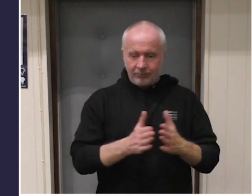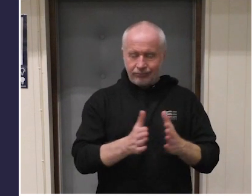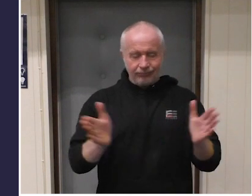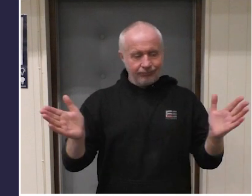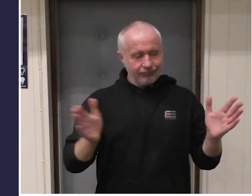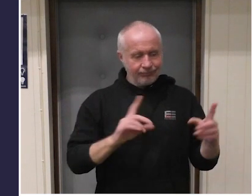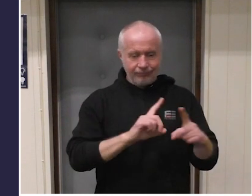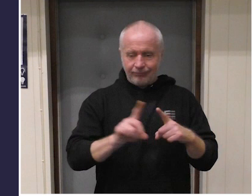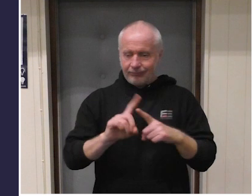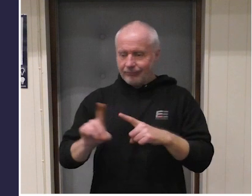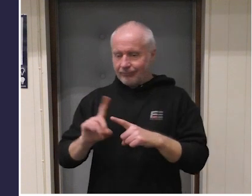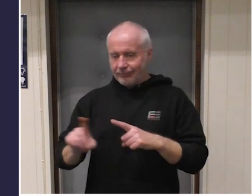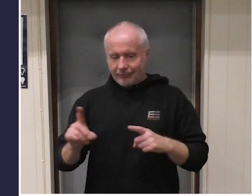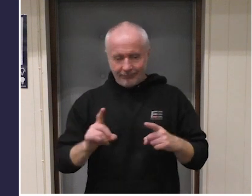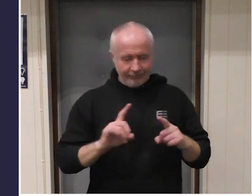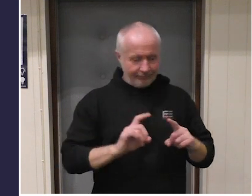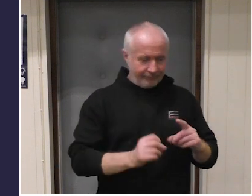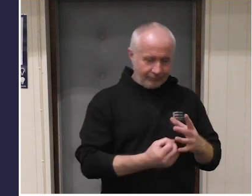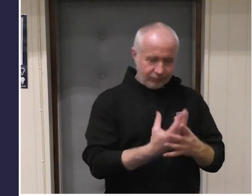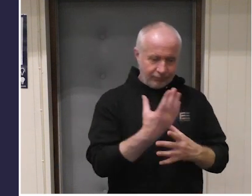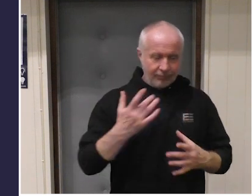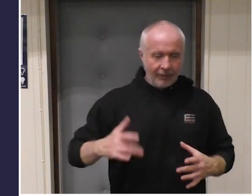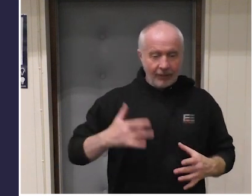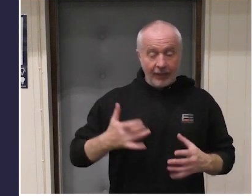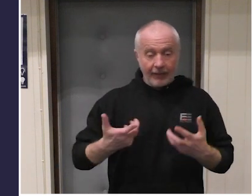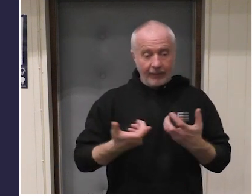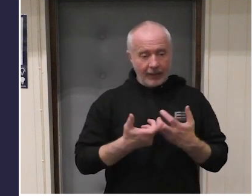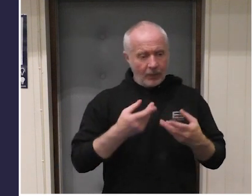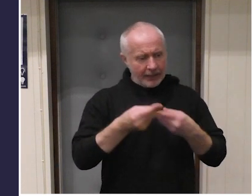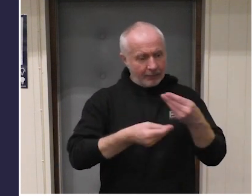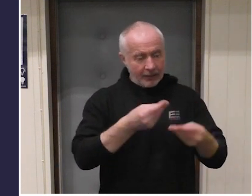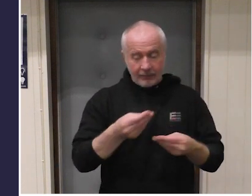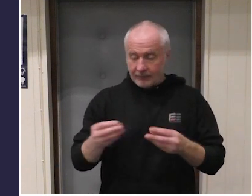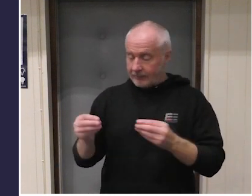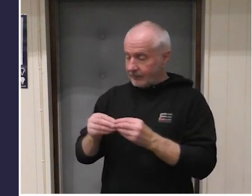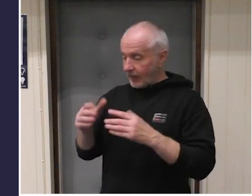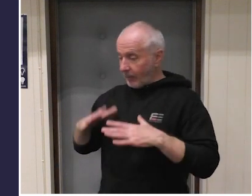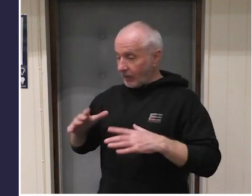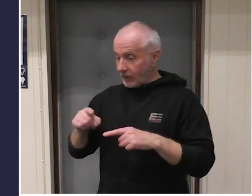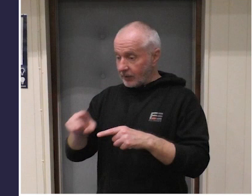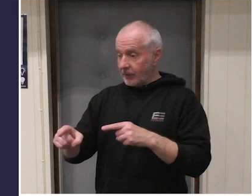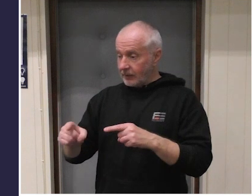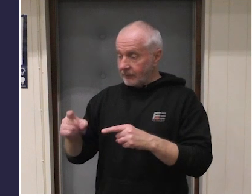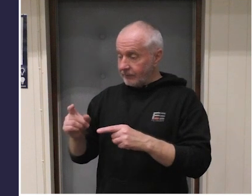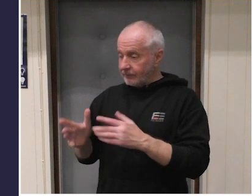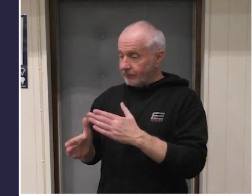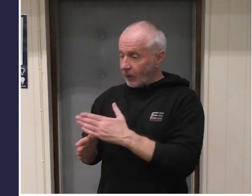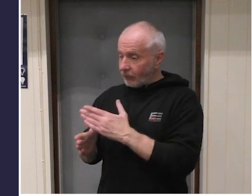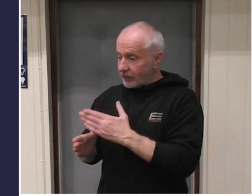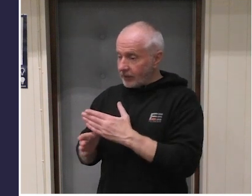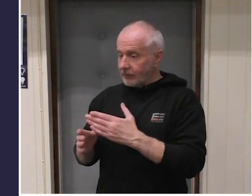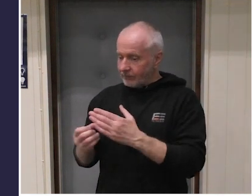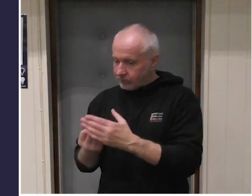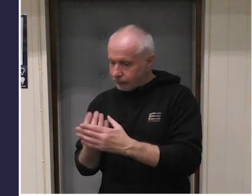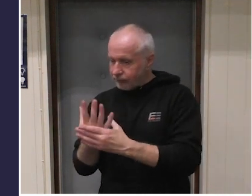life. How can we explain this? Biology is existence, its origin, and its continued evolution